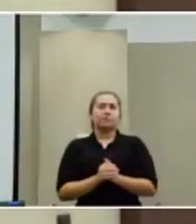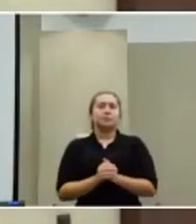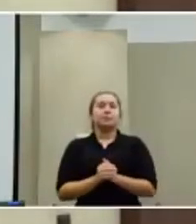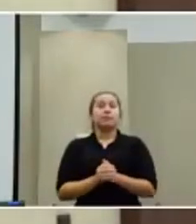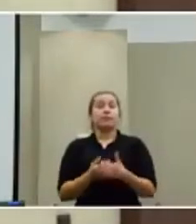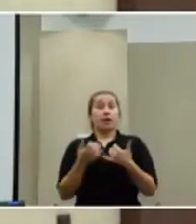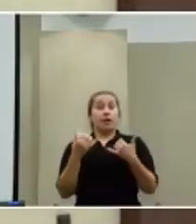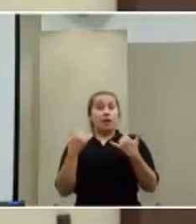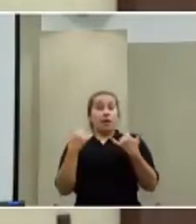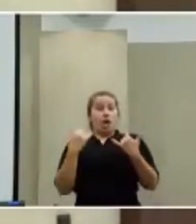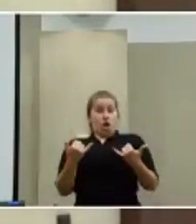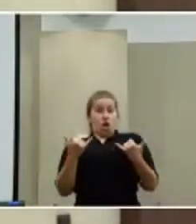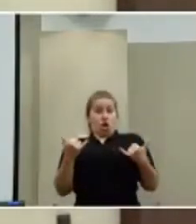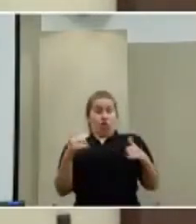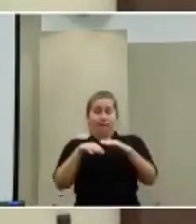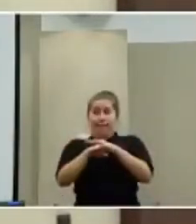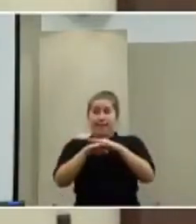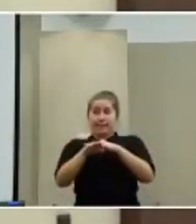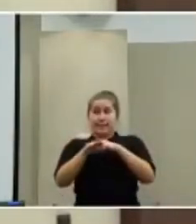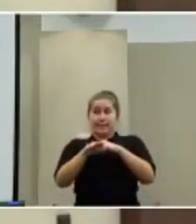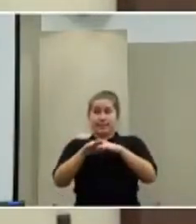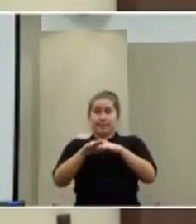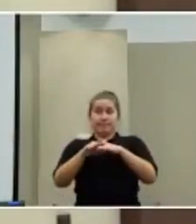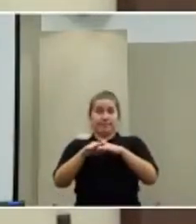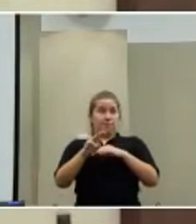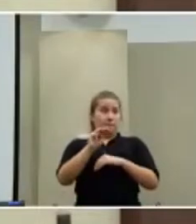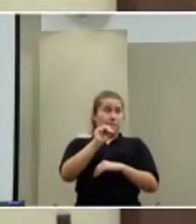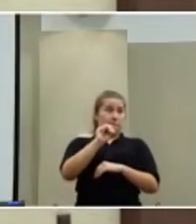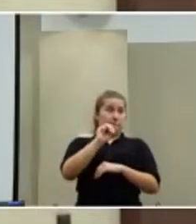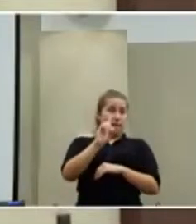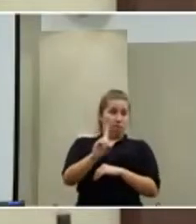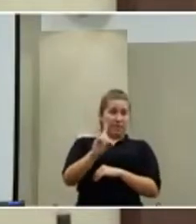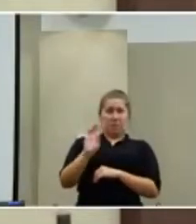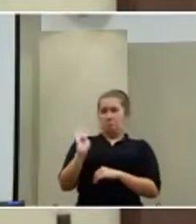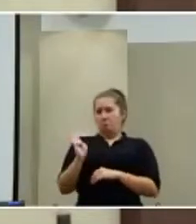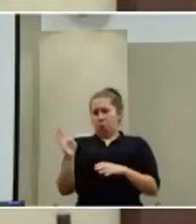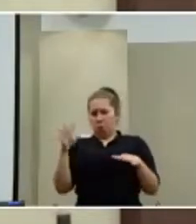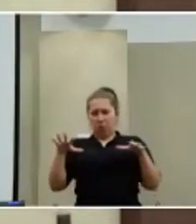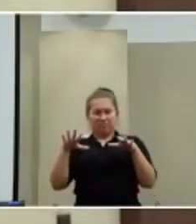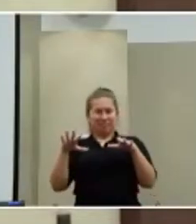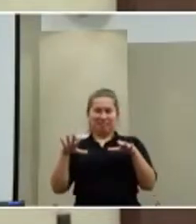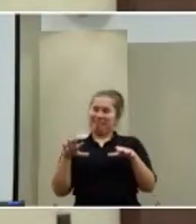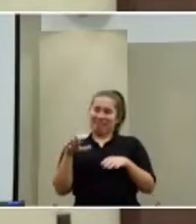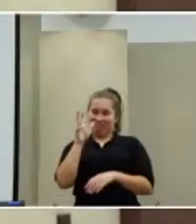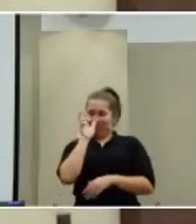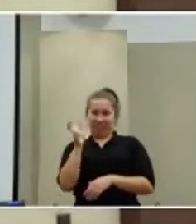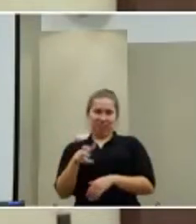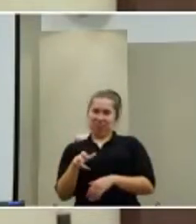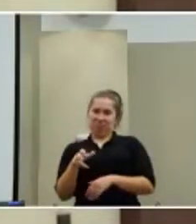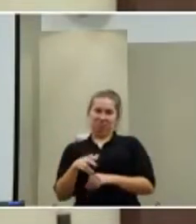of access in Maryland and Baltimore is poor.